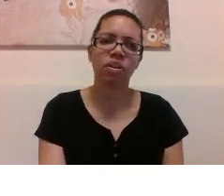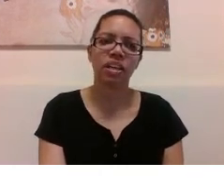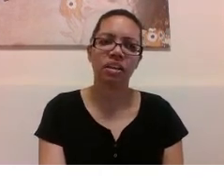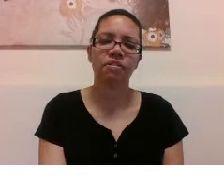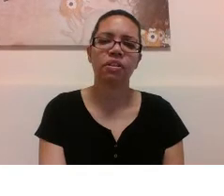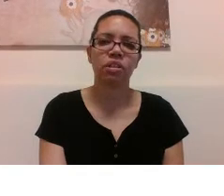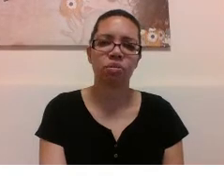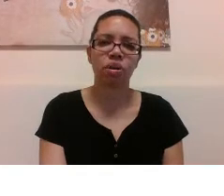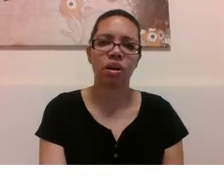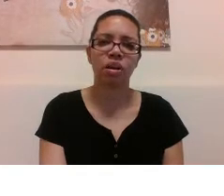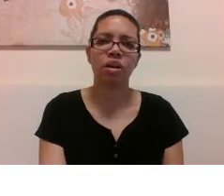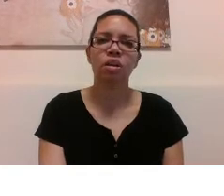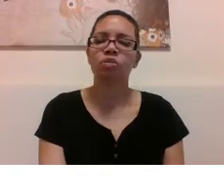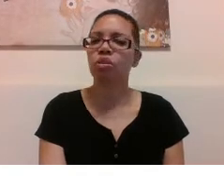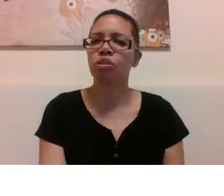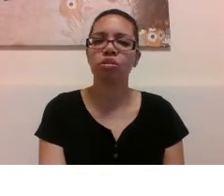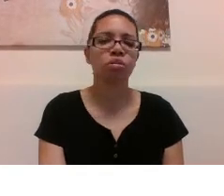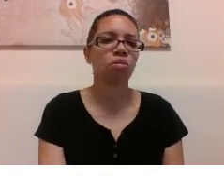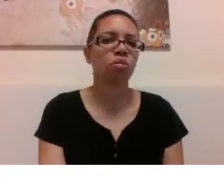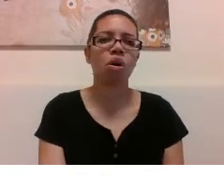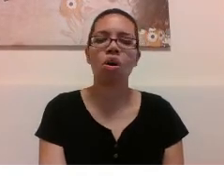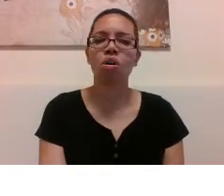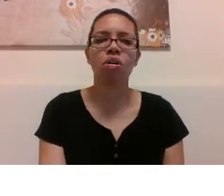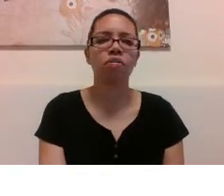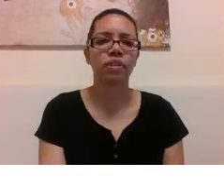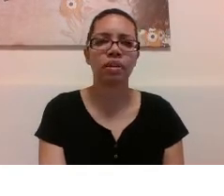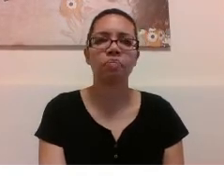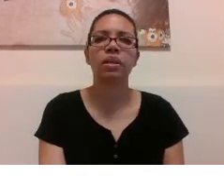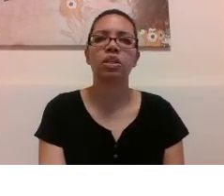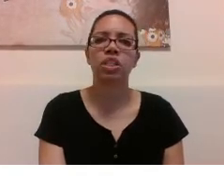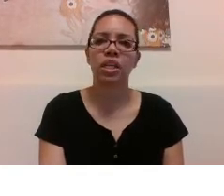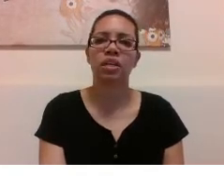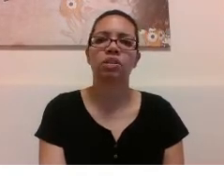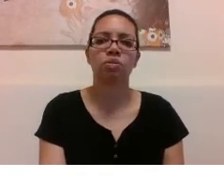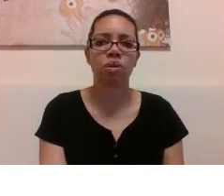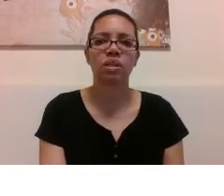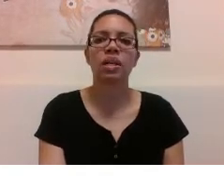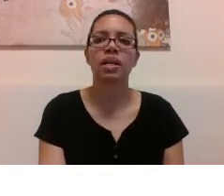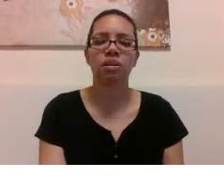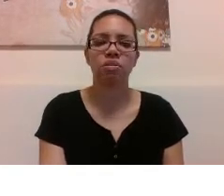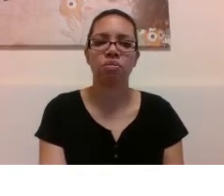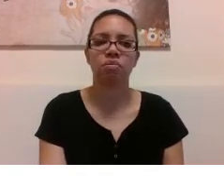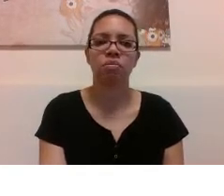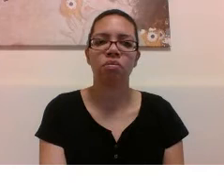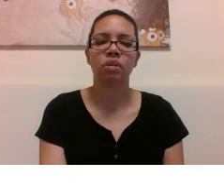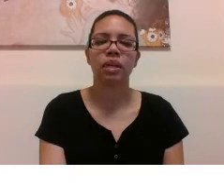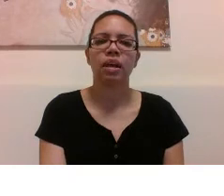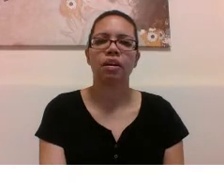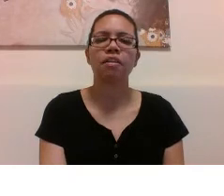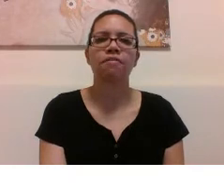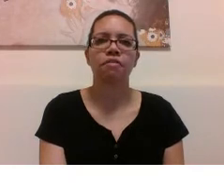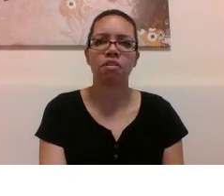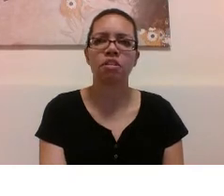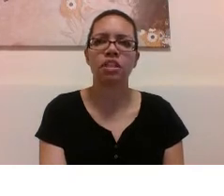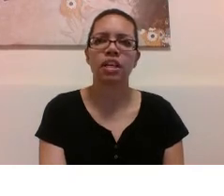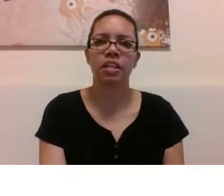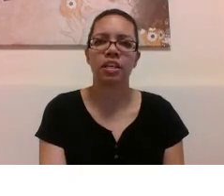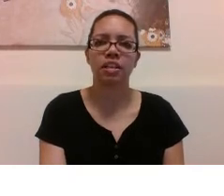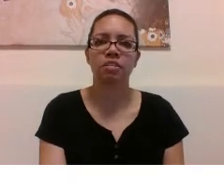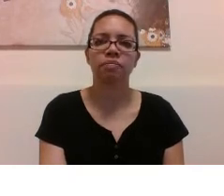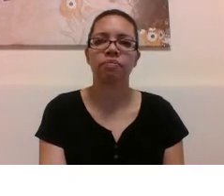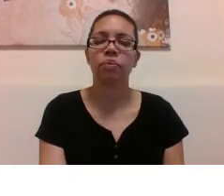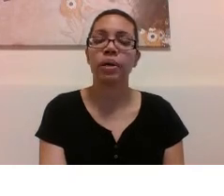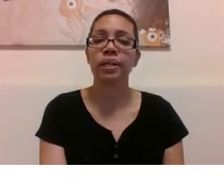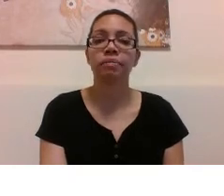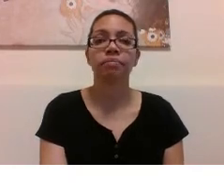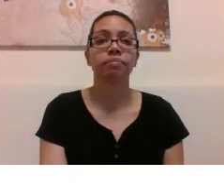I know, evil square. You stole all of them because they are squares like you. Of course I